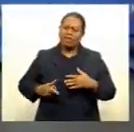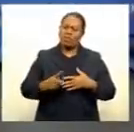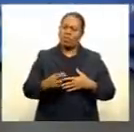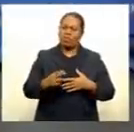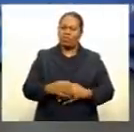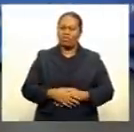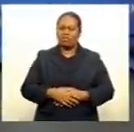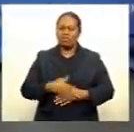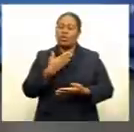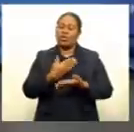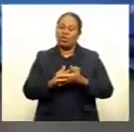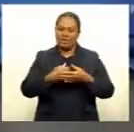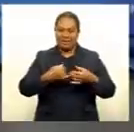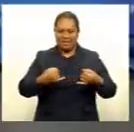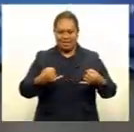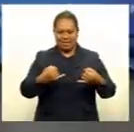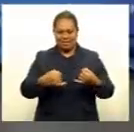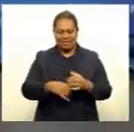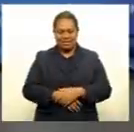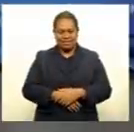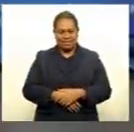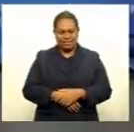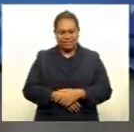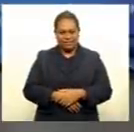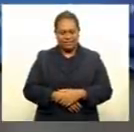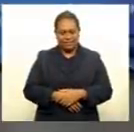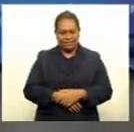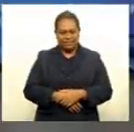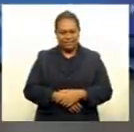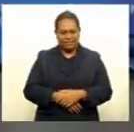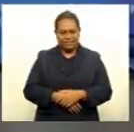an online portal where the